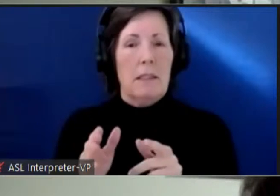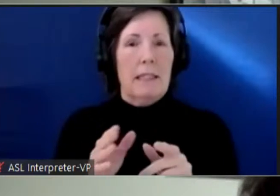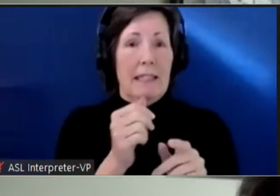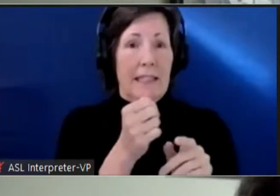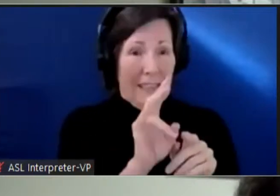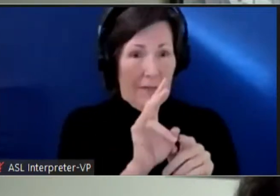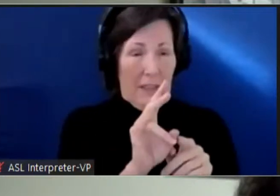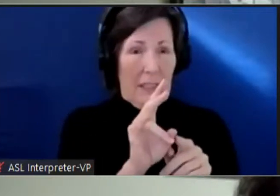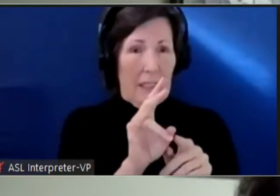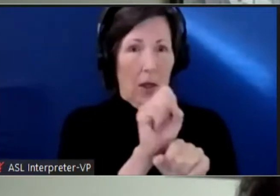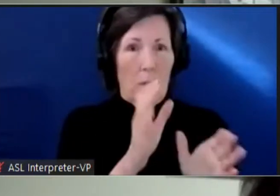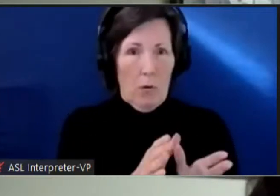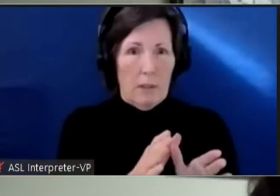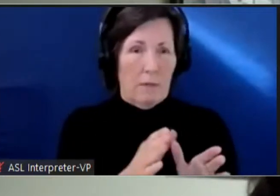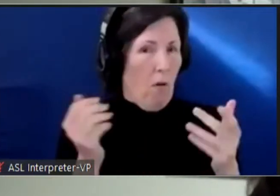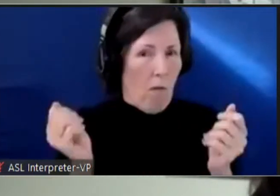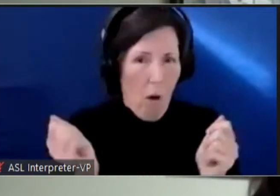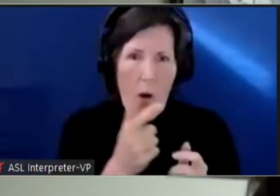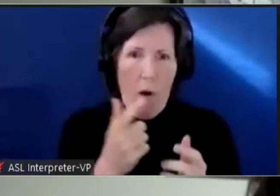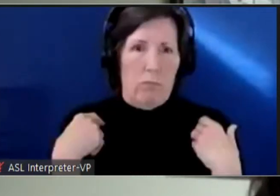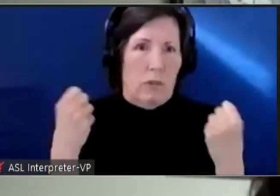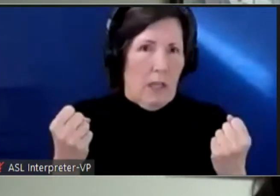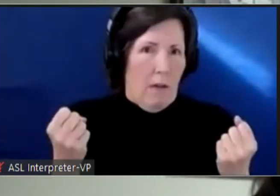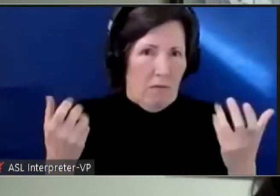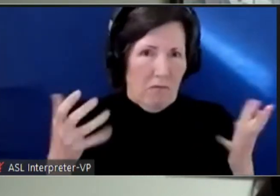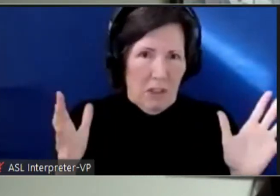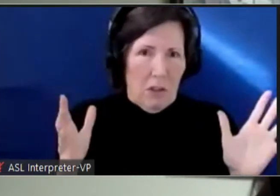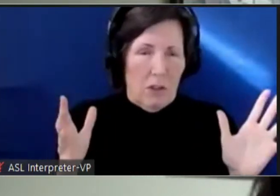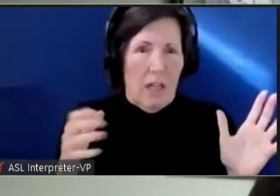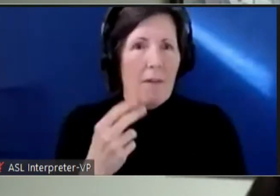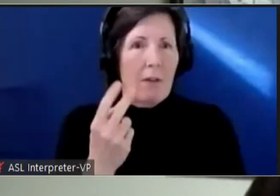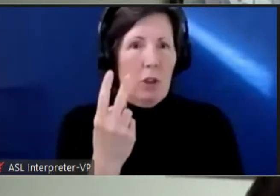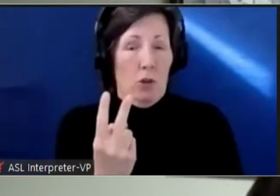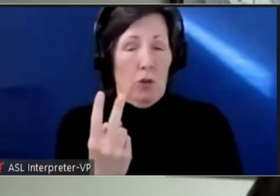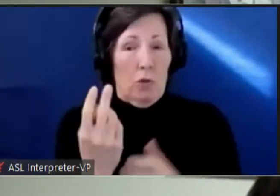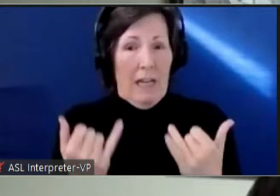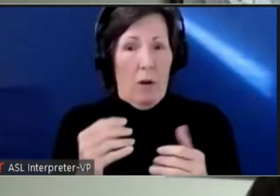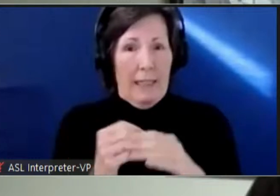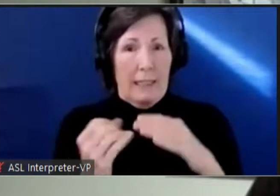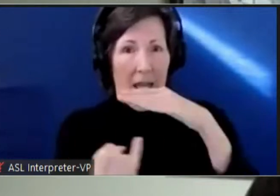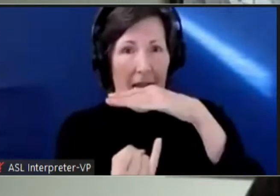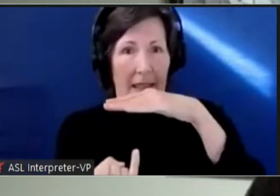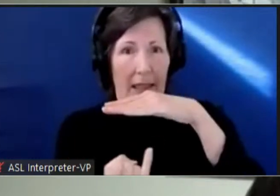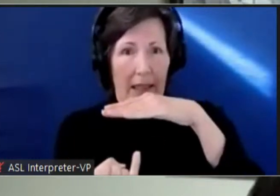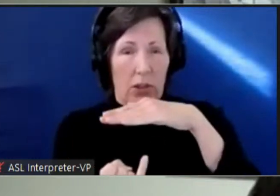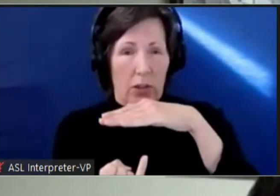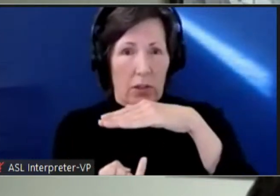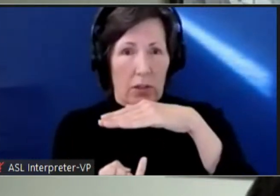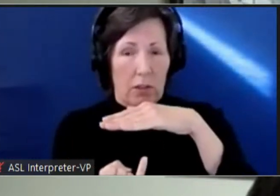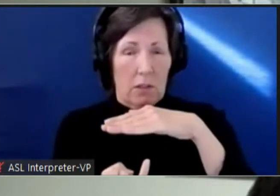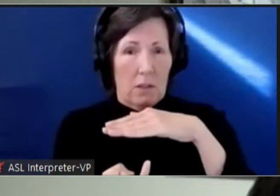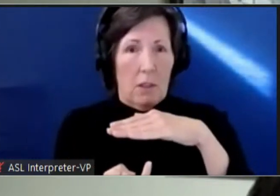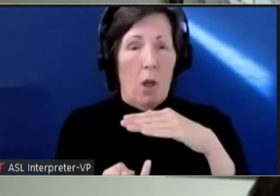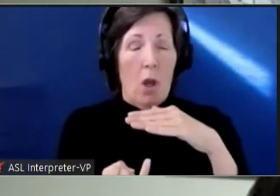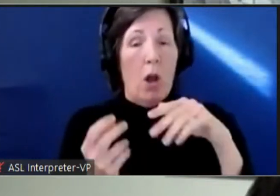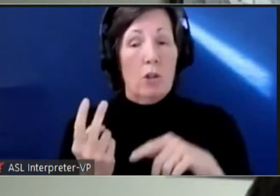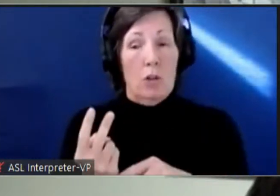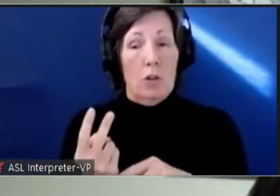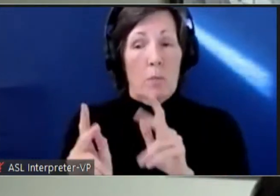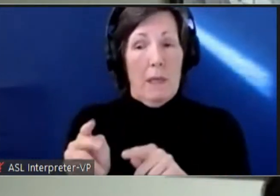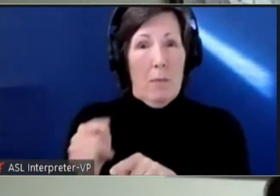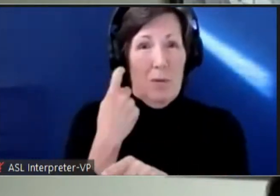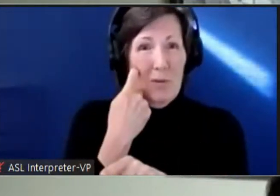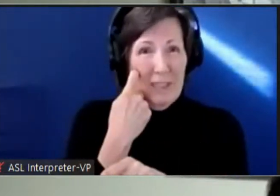17 were employees, all recovered. There are 2 who are currently in isolation, and those are people who were just